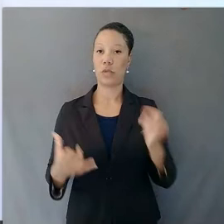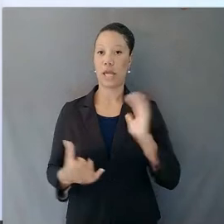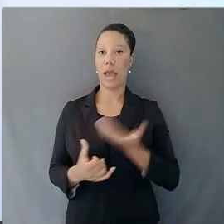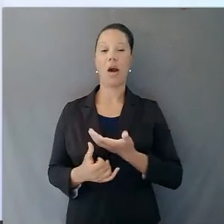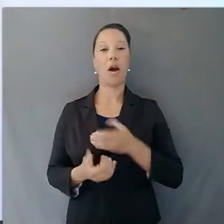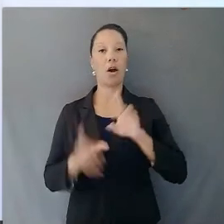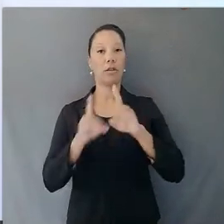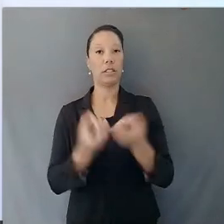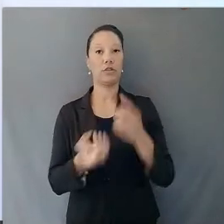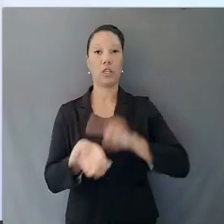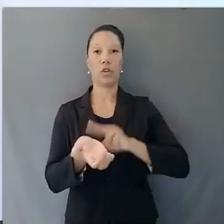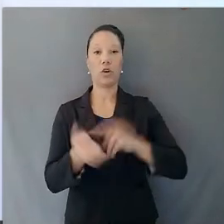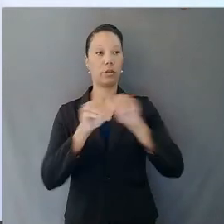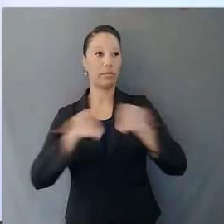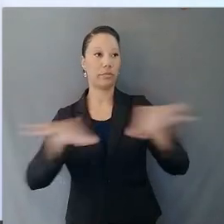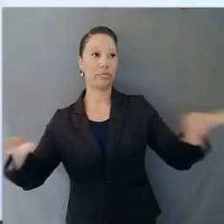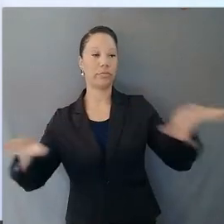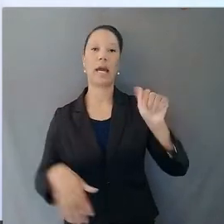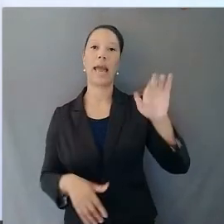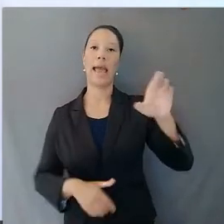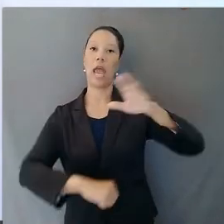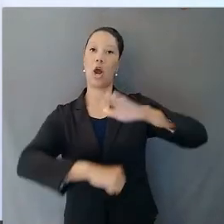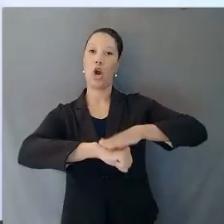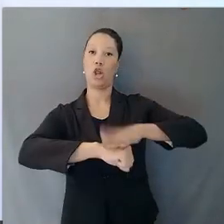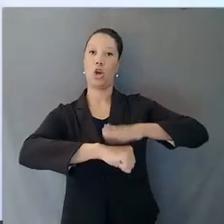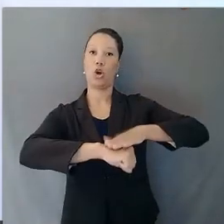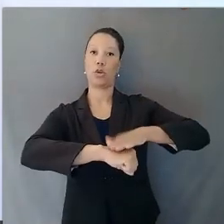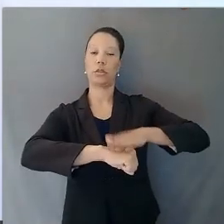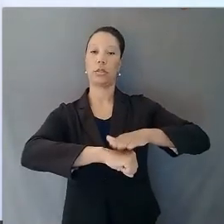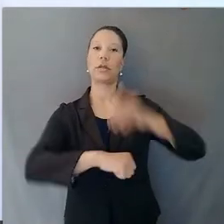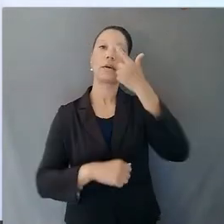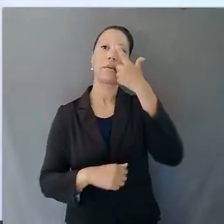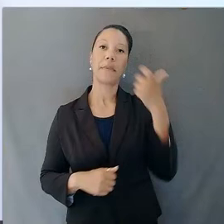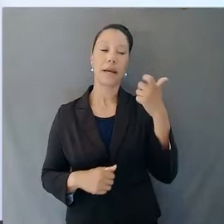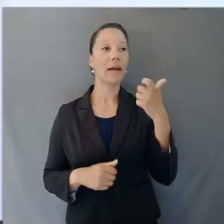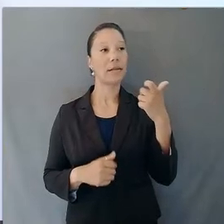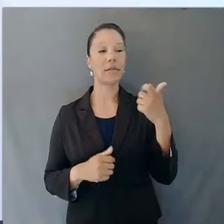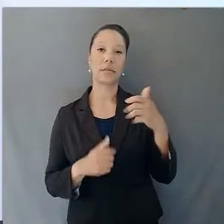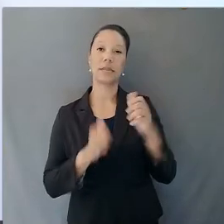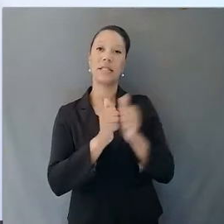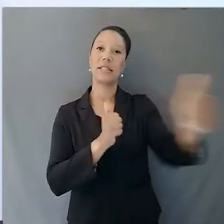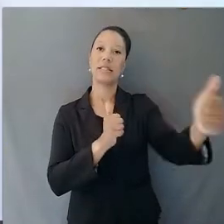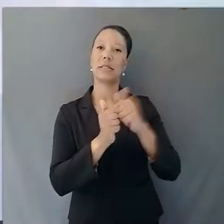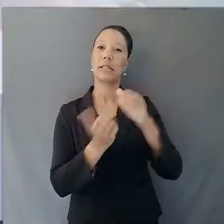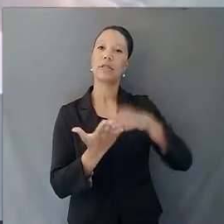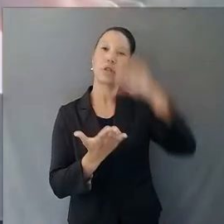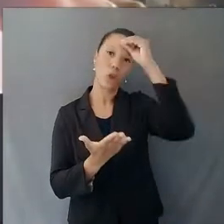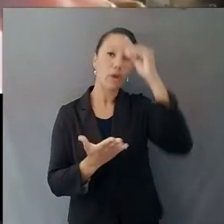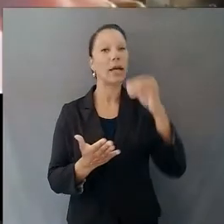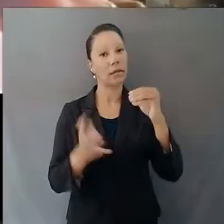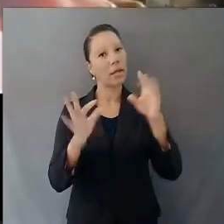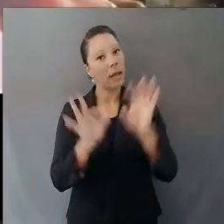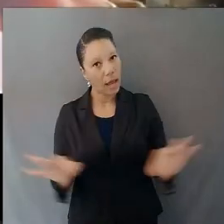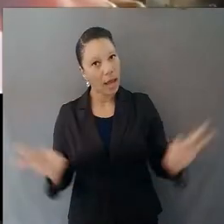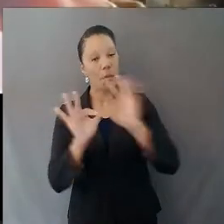out a reminder air alert, even because with distance learning, we need to keep healthy